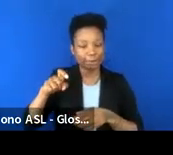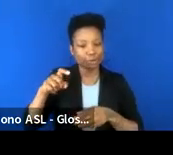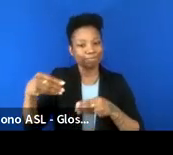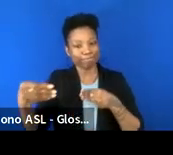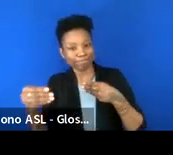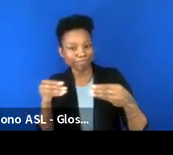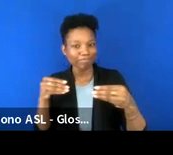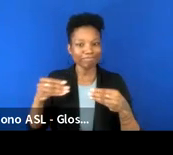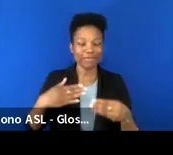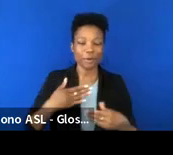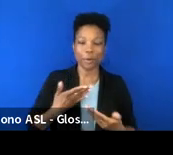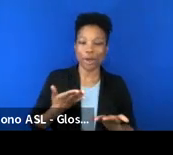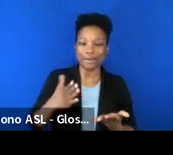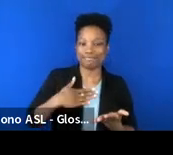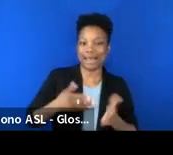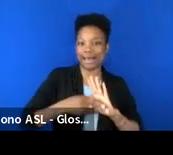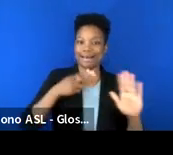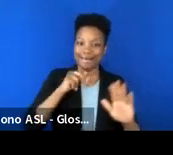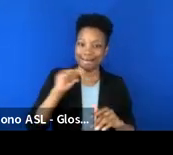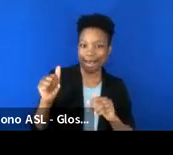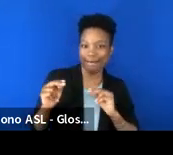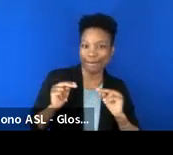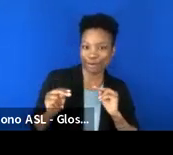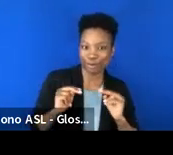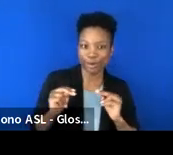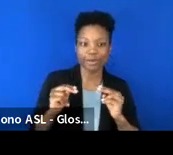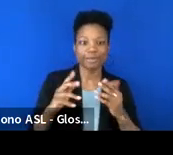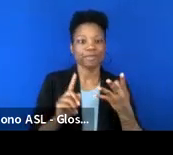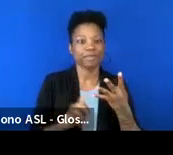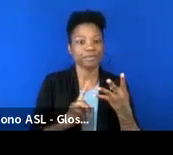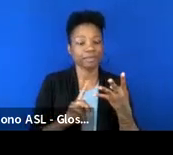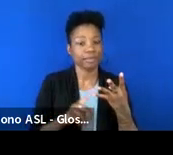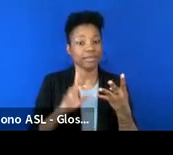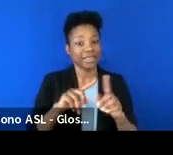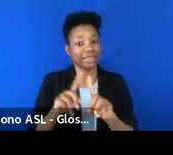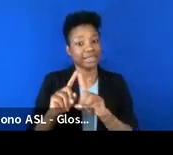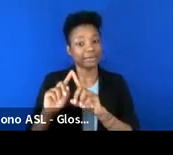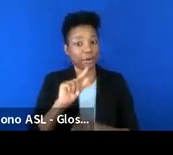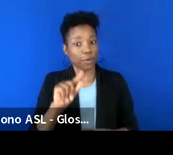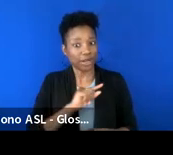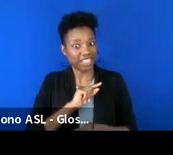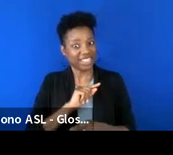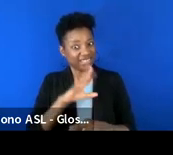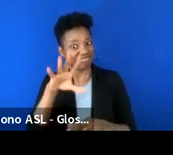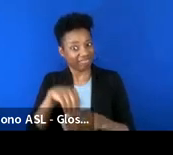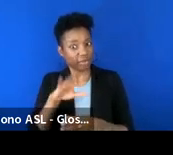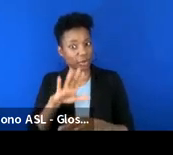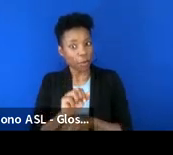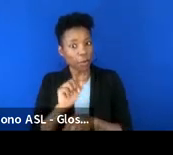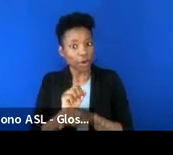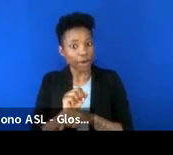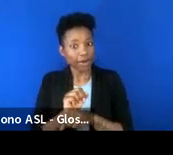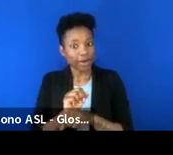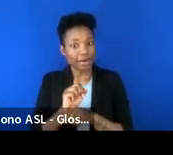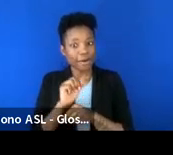And then the final reflection is, are these qualities present in your work or things your work exists to uphold? If you're someone